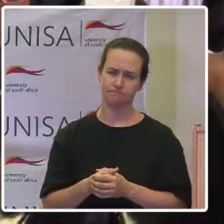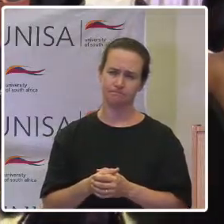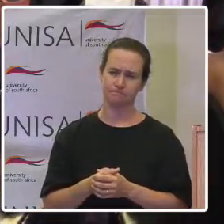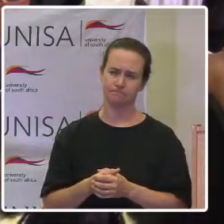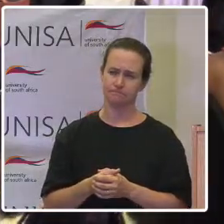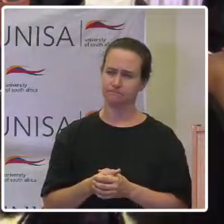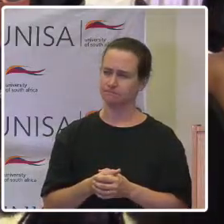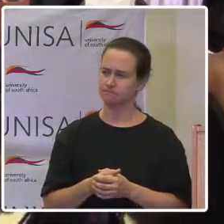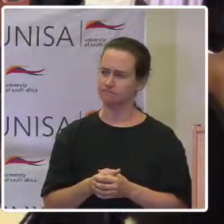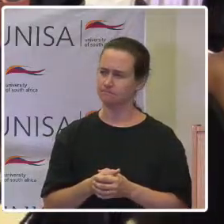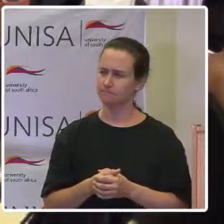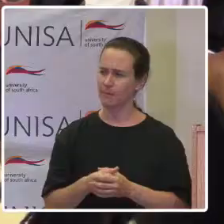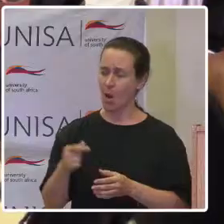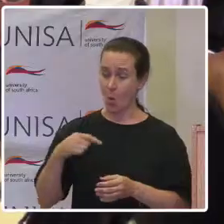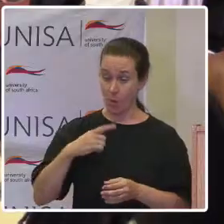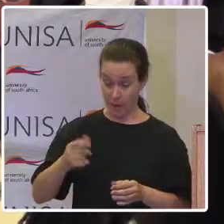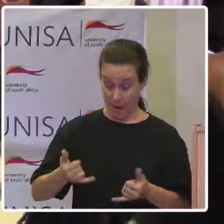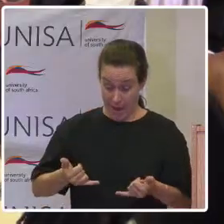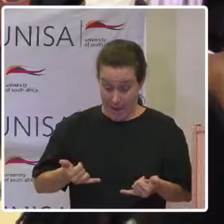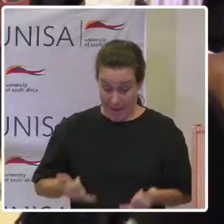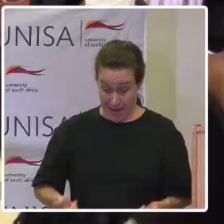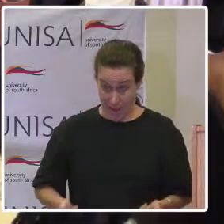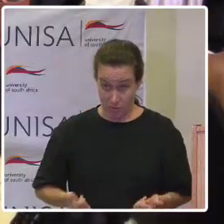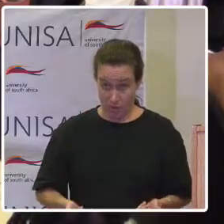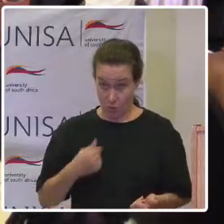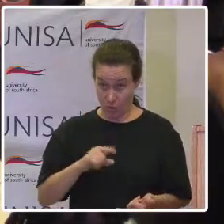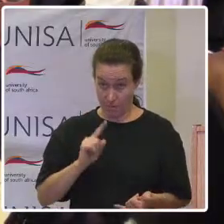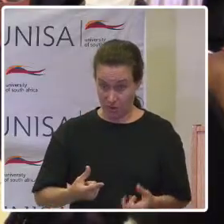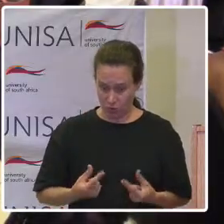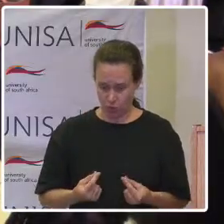the precondition for